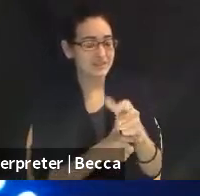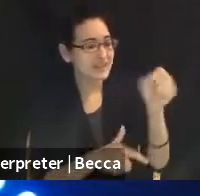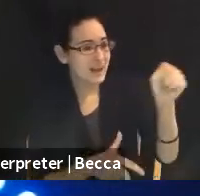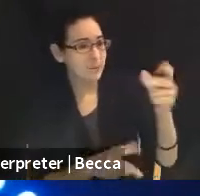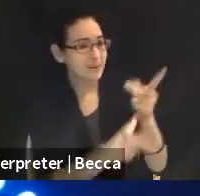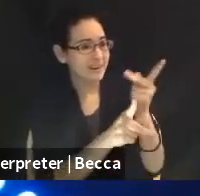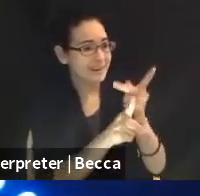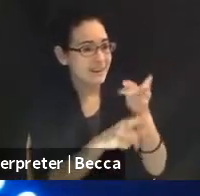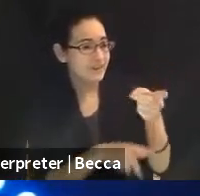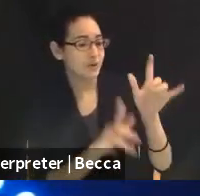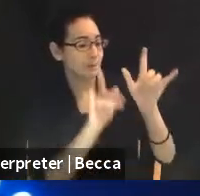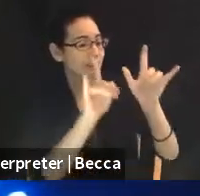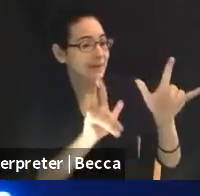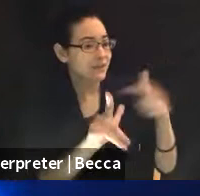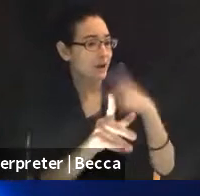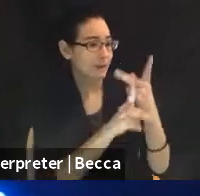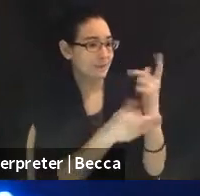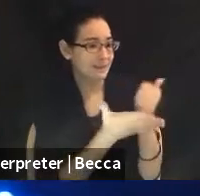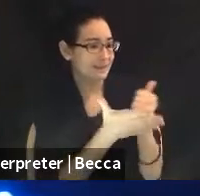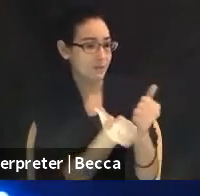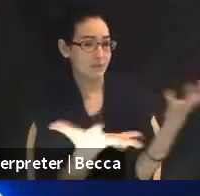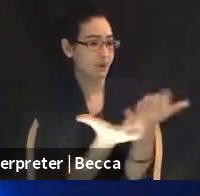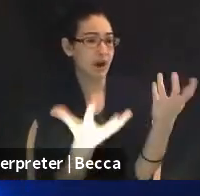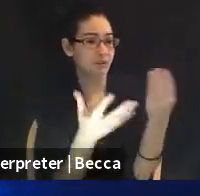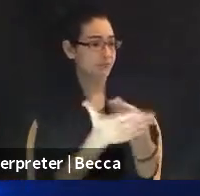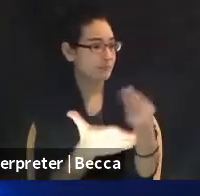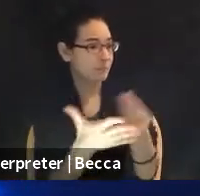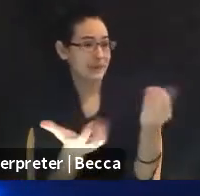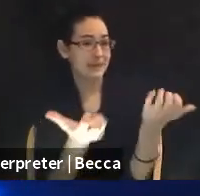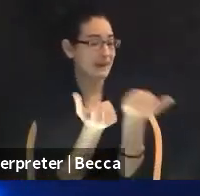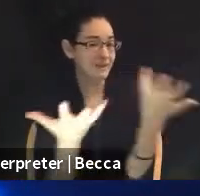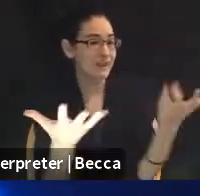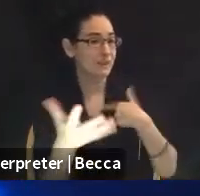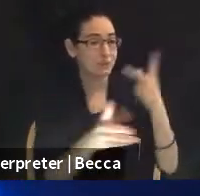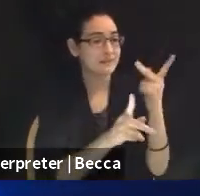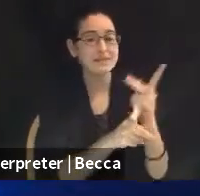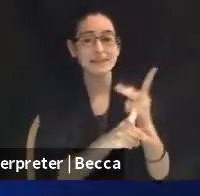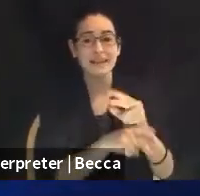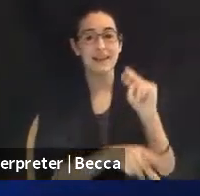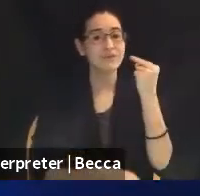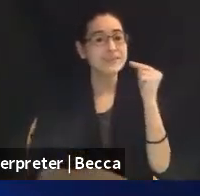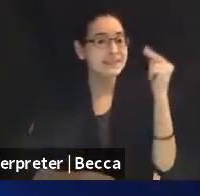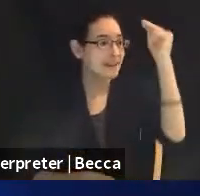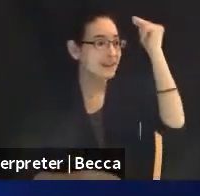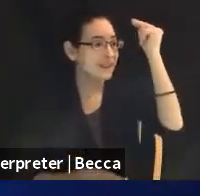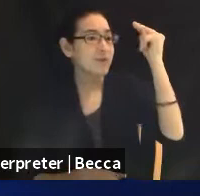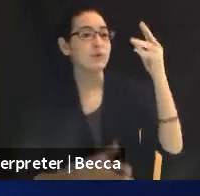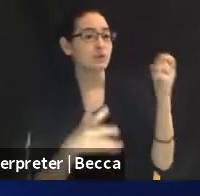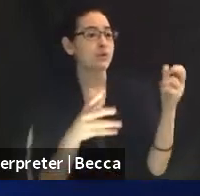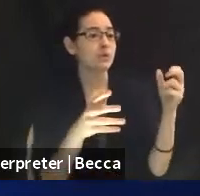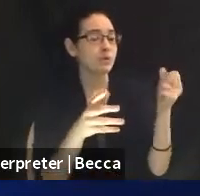going to love you. I'm going to help you figure out all the finances. We're going to take care of my nephews and my niece. We're going to do this